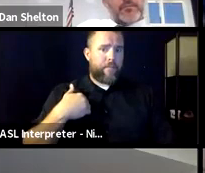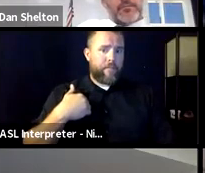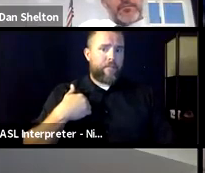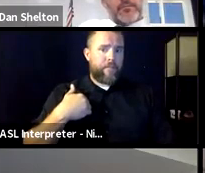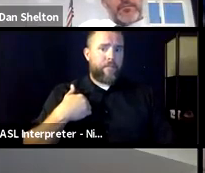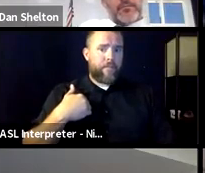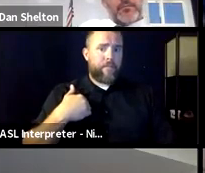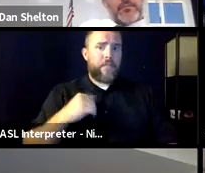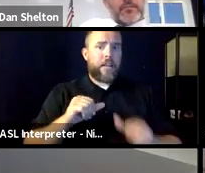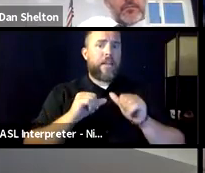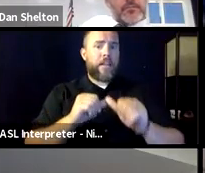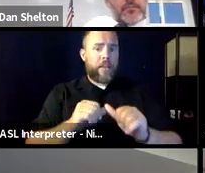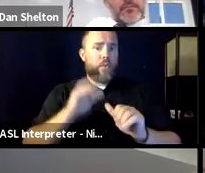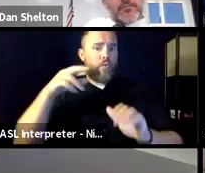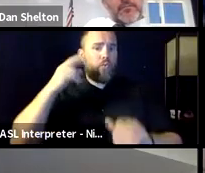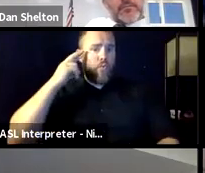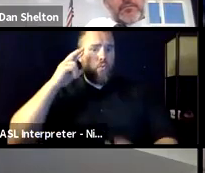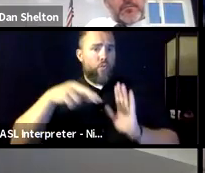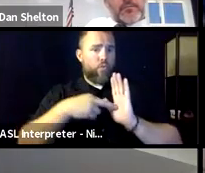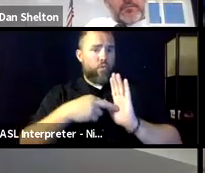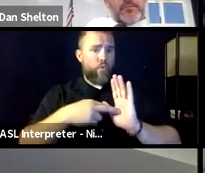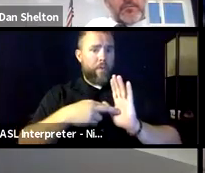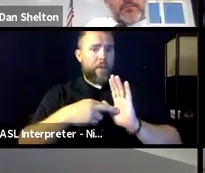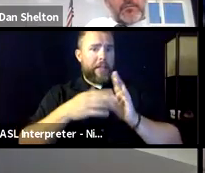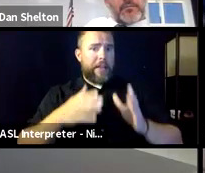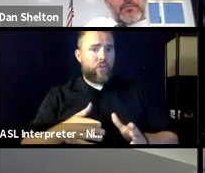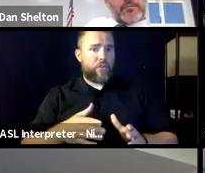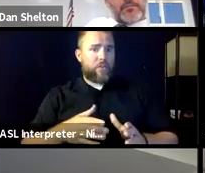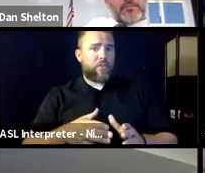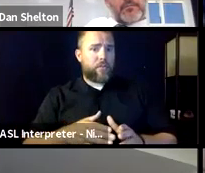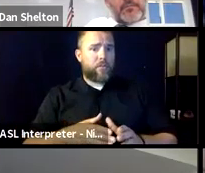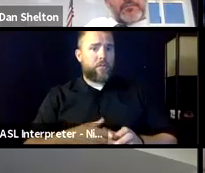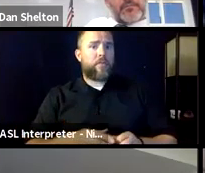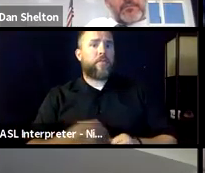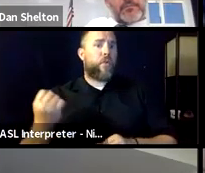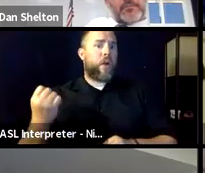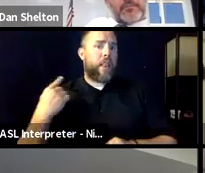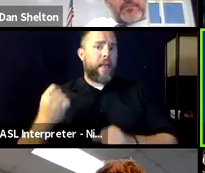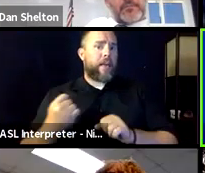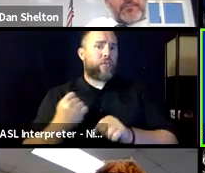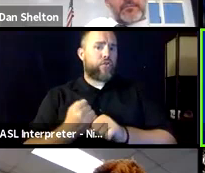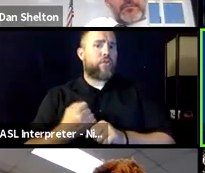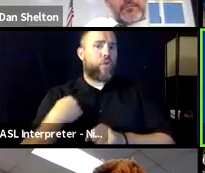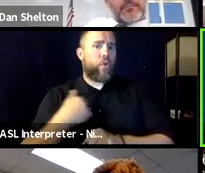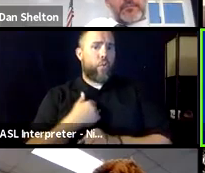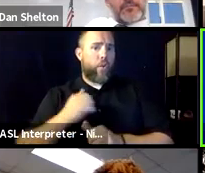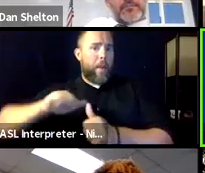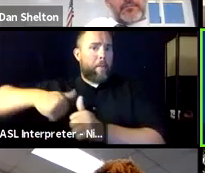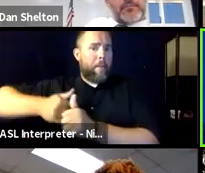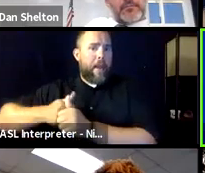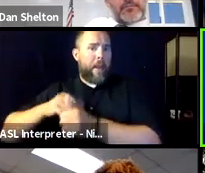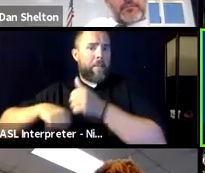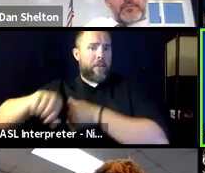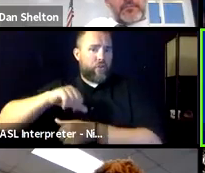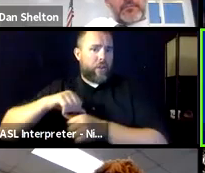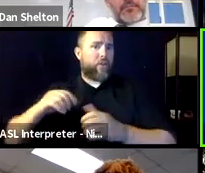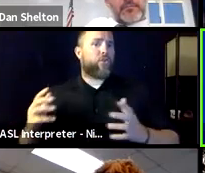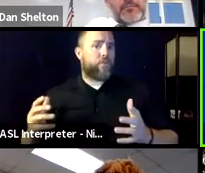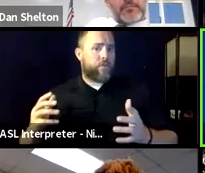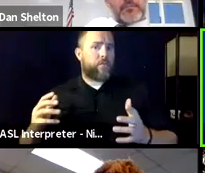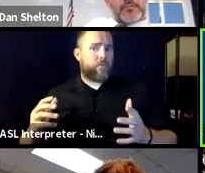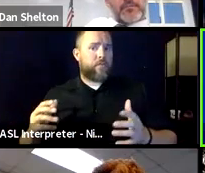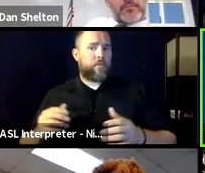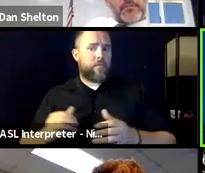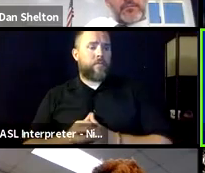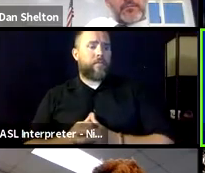can't attend. Like for the last year, even when we were virtual, Keely and I backed each other up. So if she couldn't be at the director's meeting, I